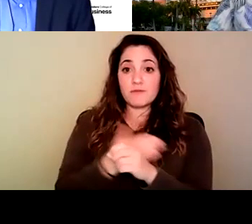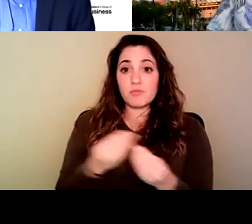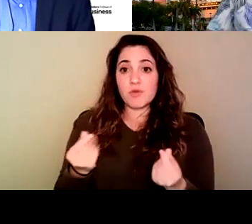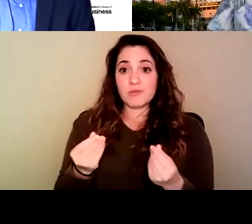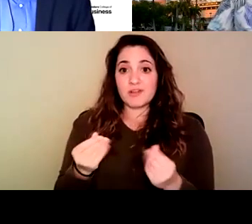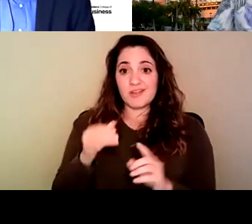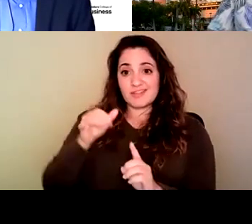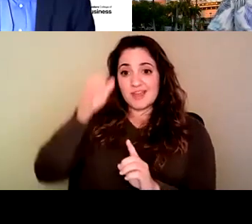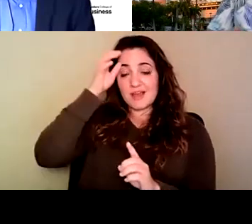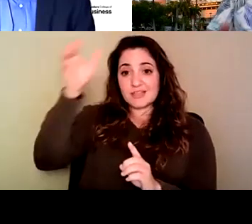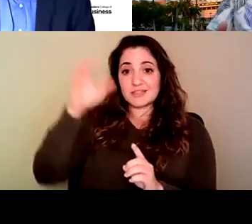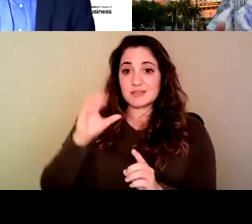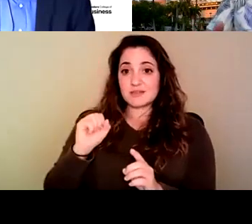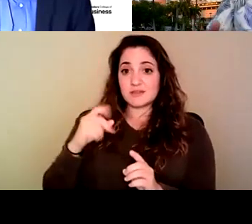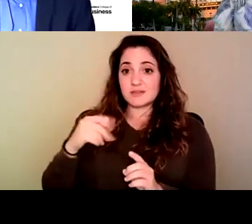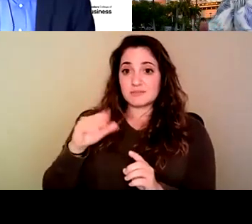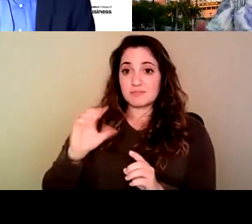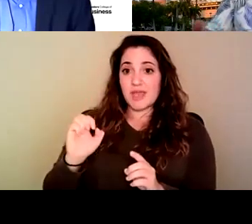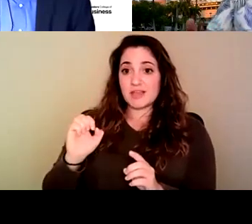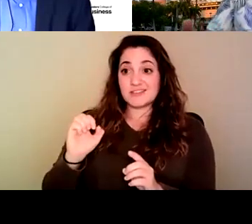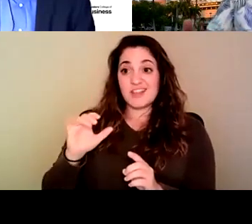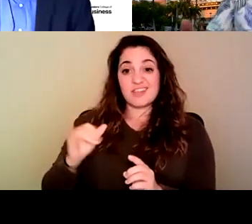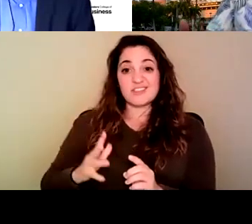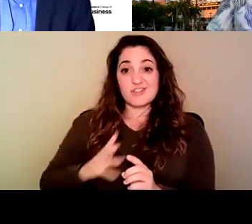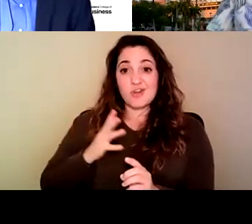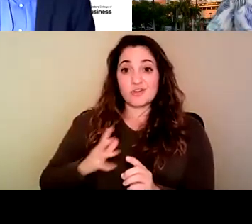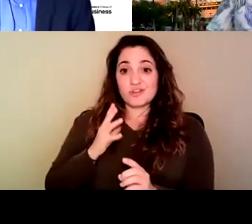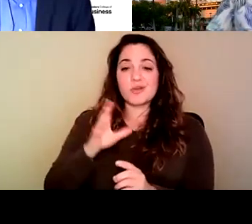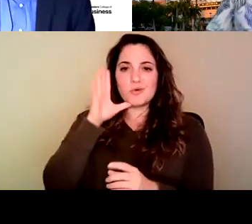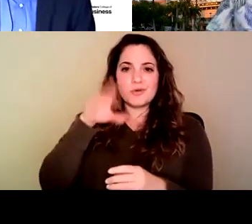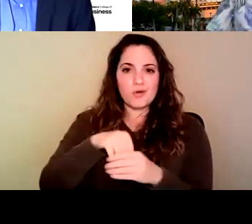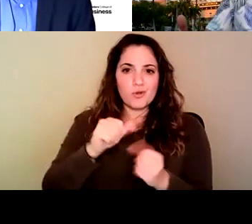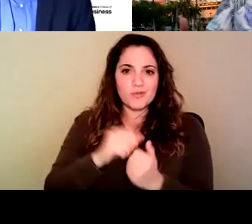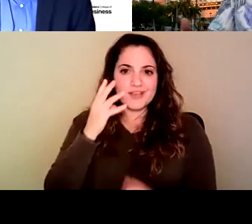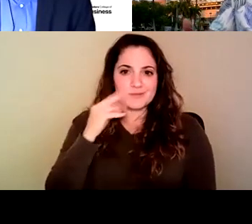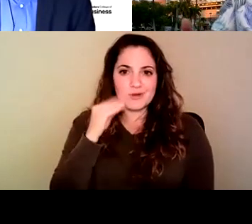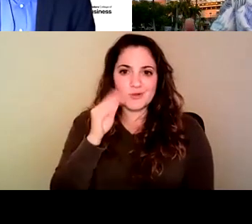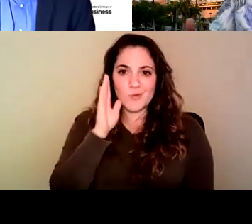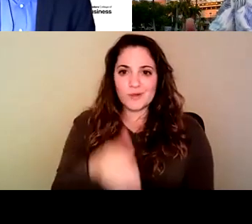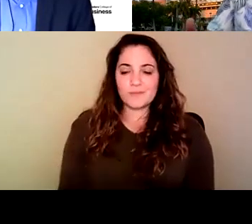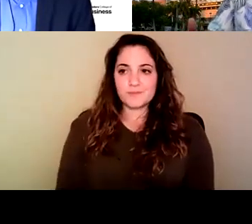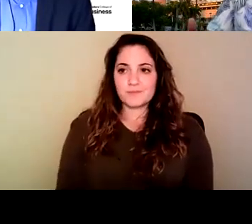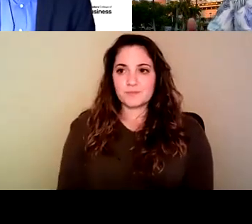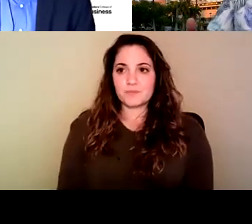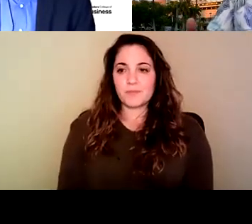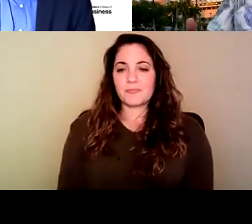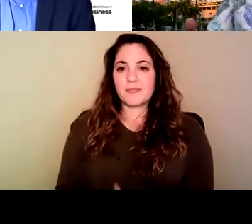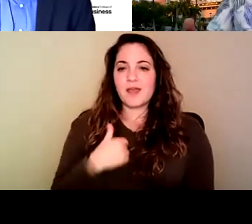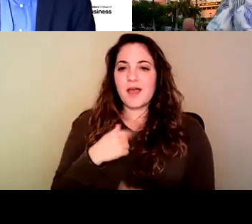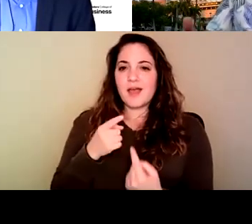of space as a luxury is going to be incorporated. I have a hard time